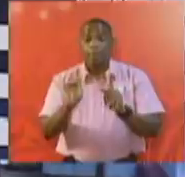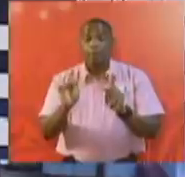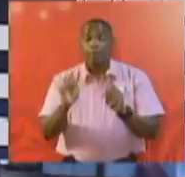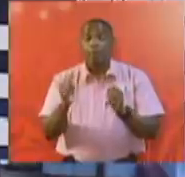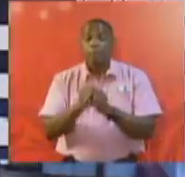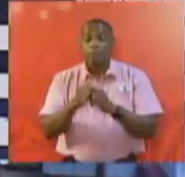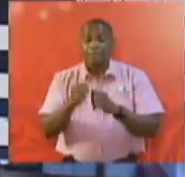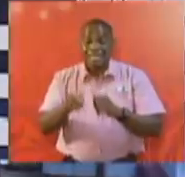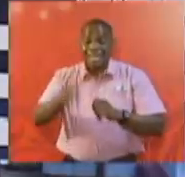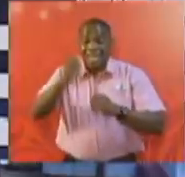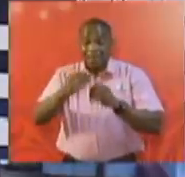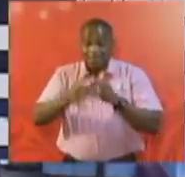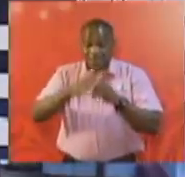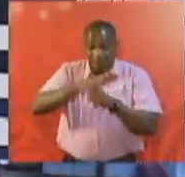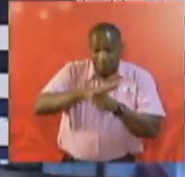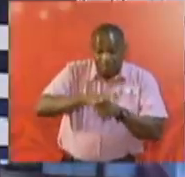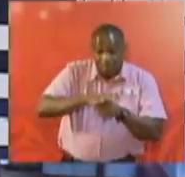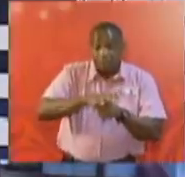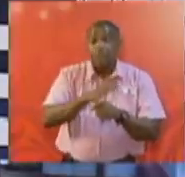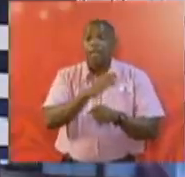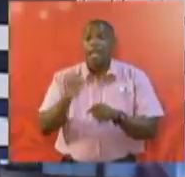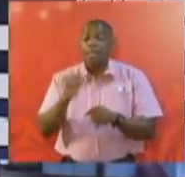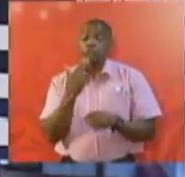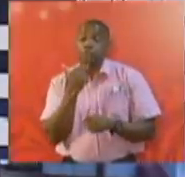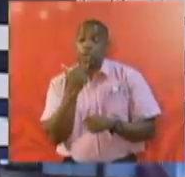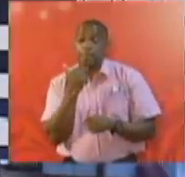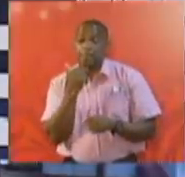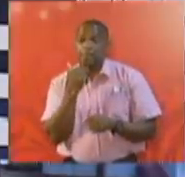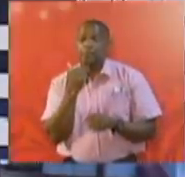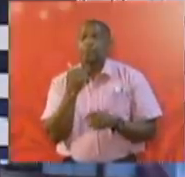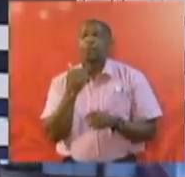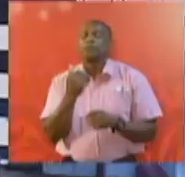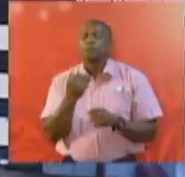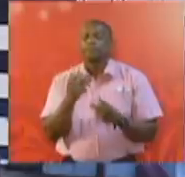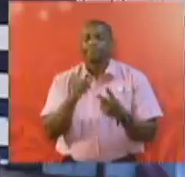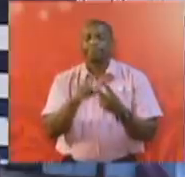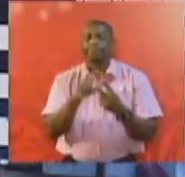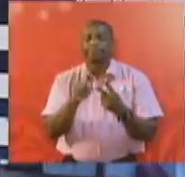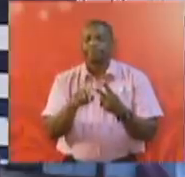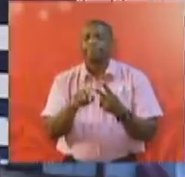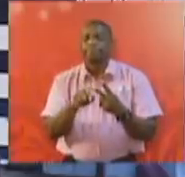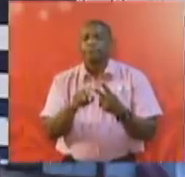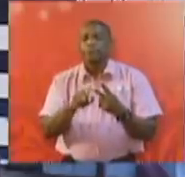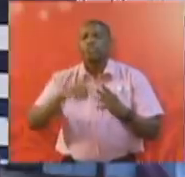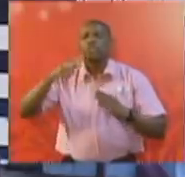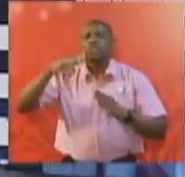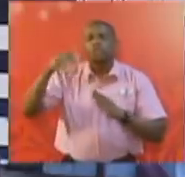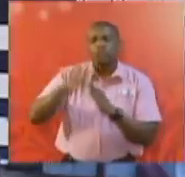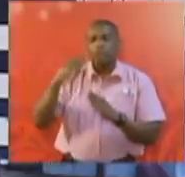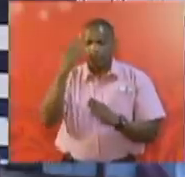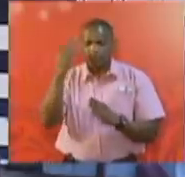the, as it were, the #1 comorbidities that seem to be very common among patients who succumb to